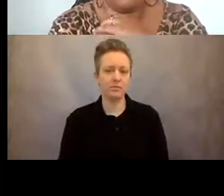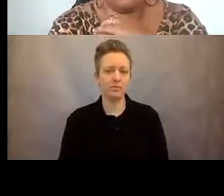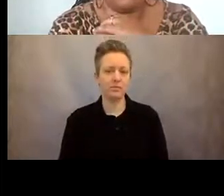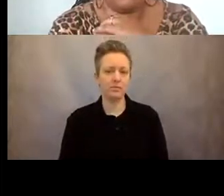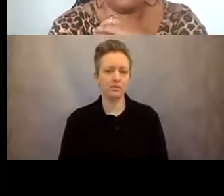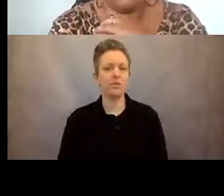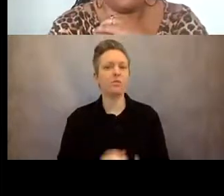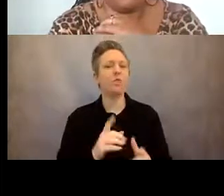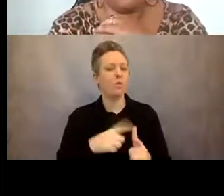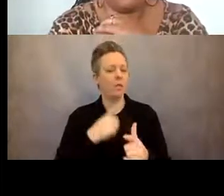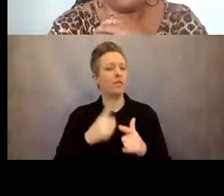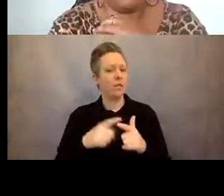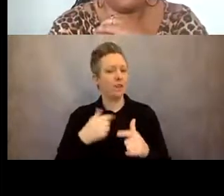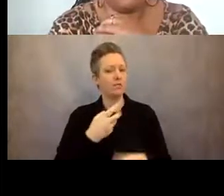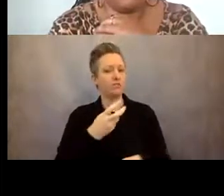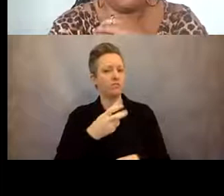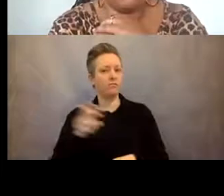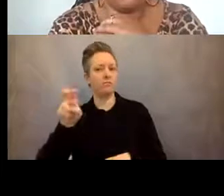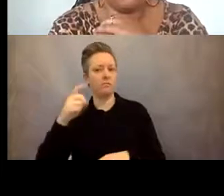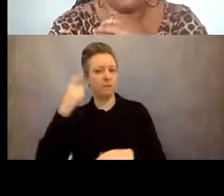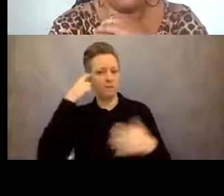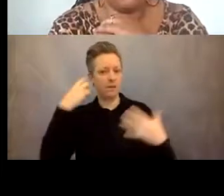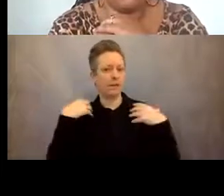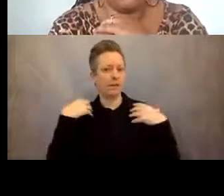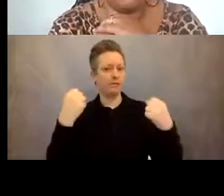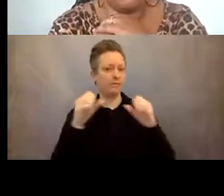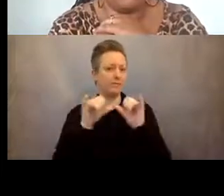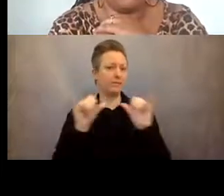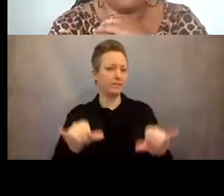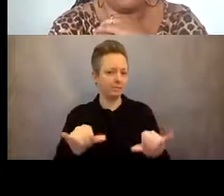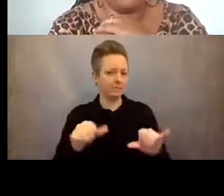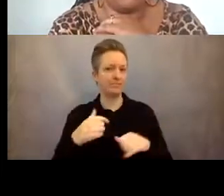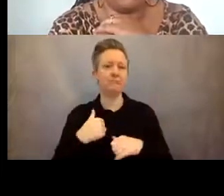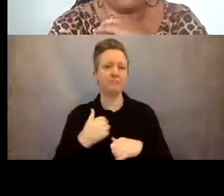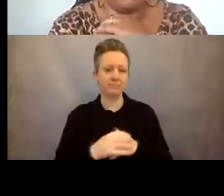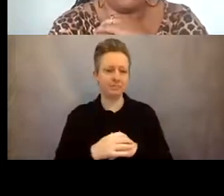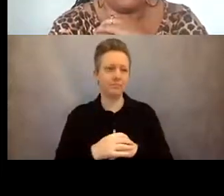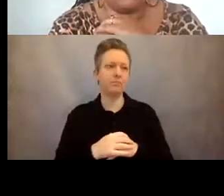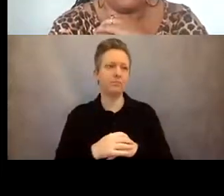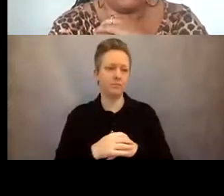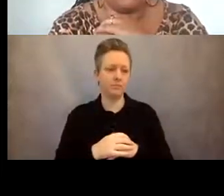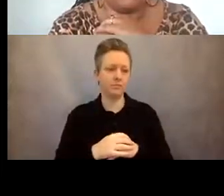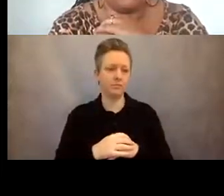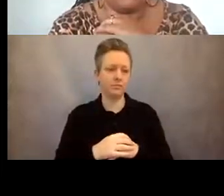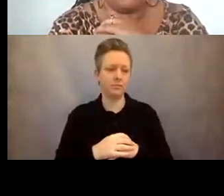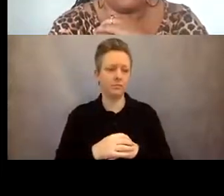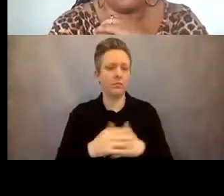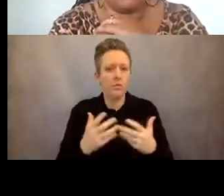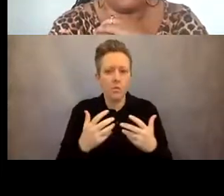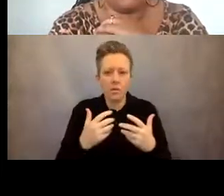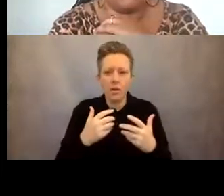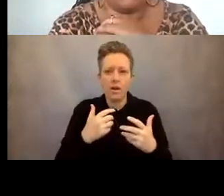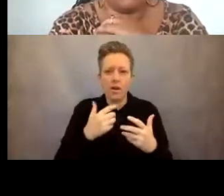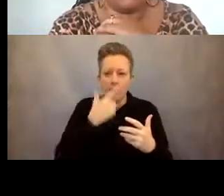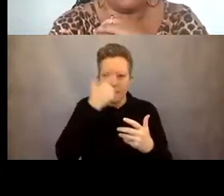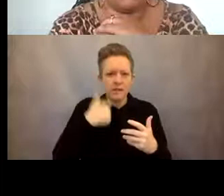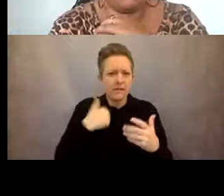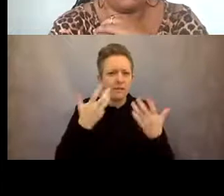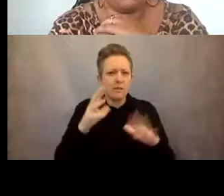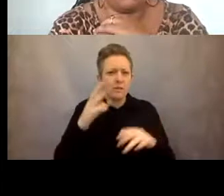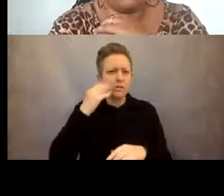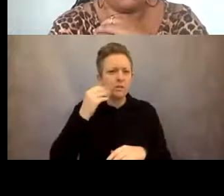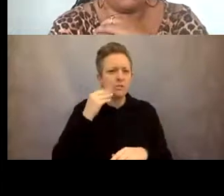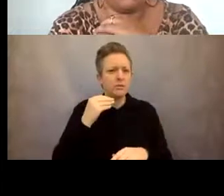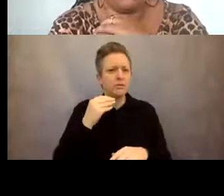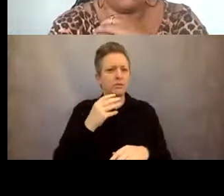In a mental health institution, I was always thrown into seclusion. One of the worst things you can do to somebody that's a victim of neglect and abandonment. One of the worst